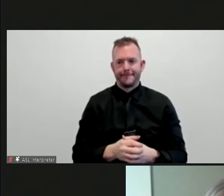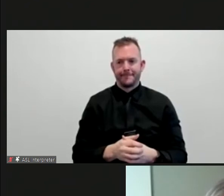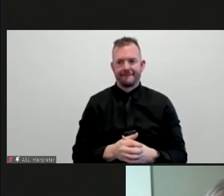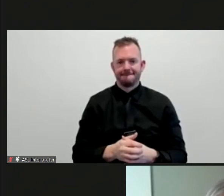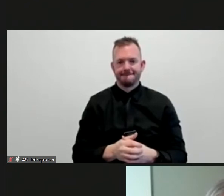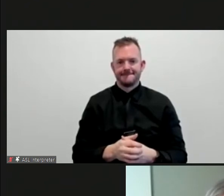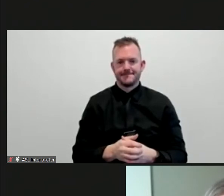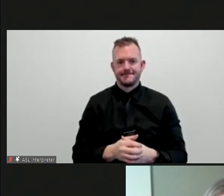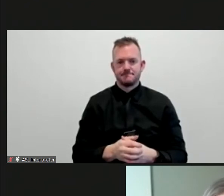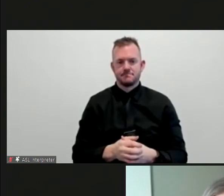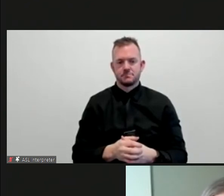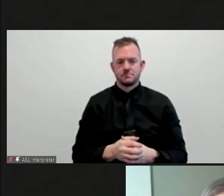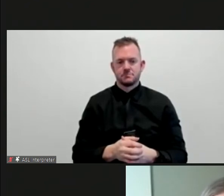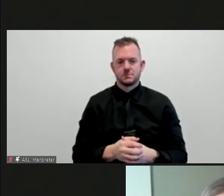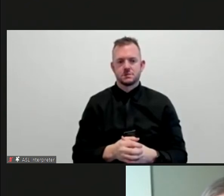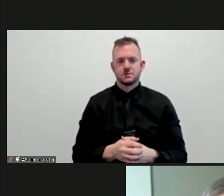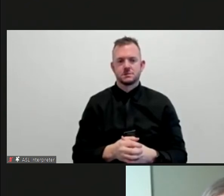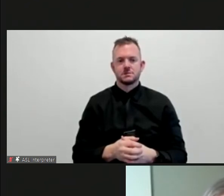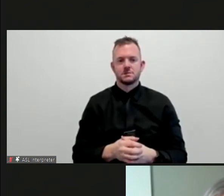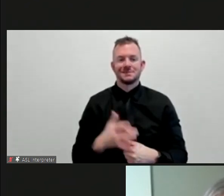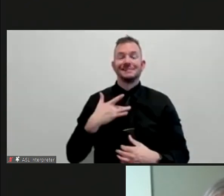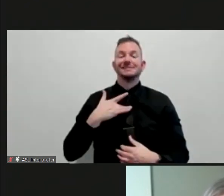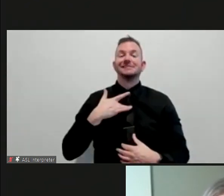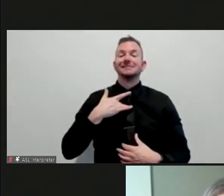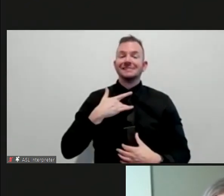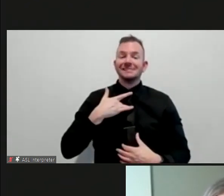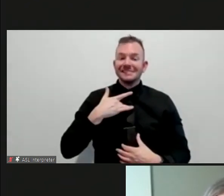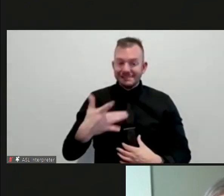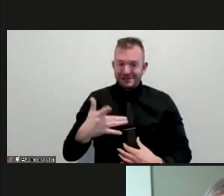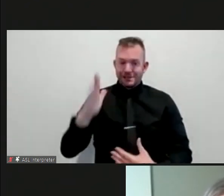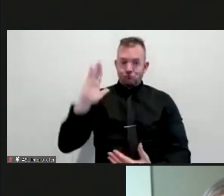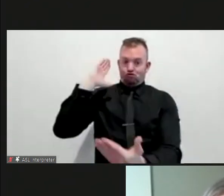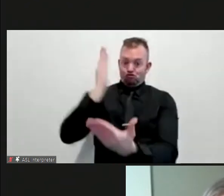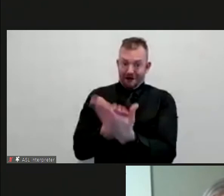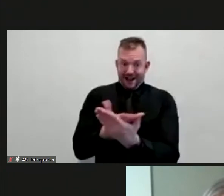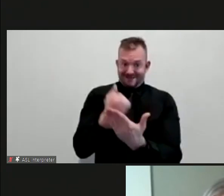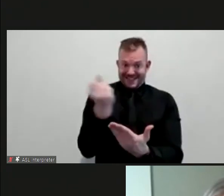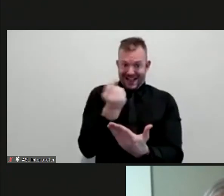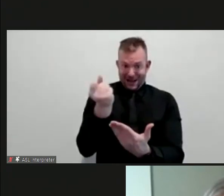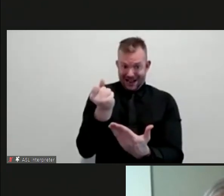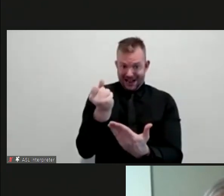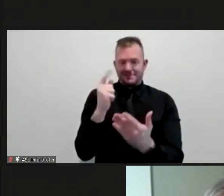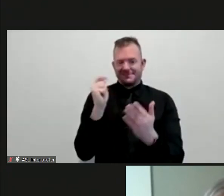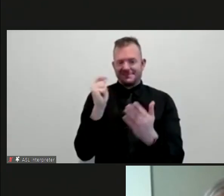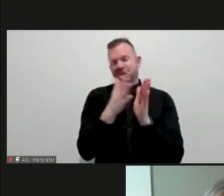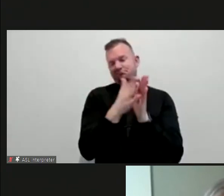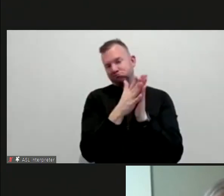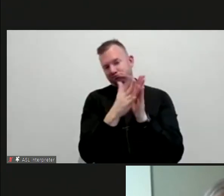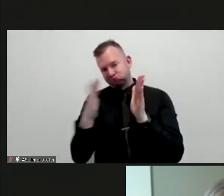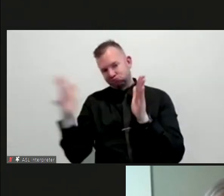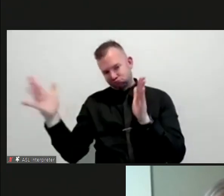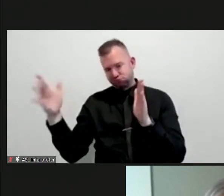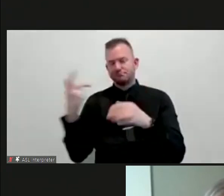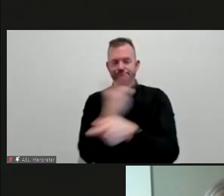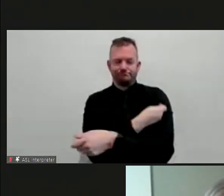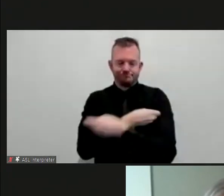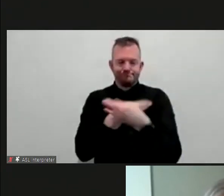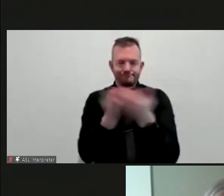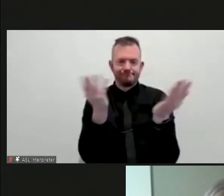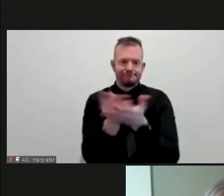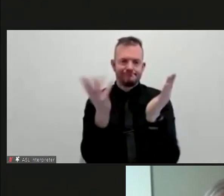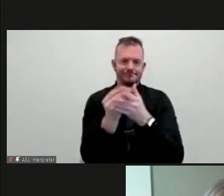are delivered on Saturday, and we'll have more information later tonight, early tomorrow morning, as we get more shipping documents